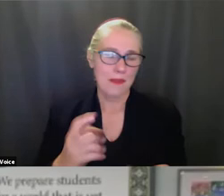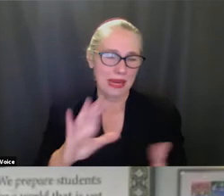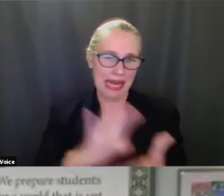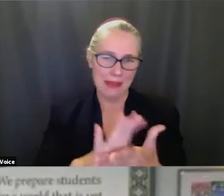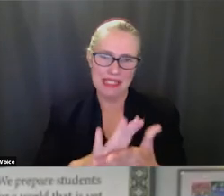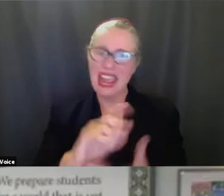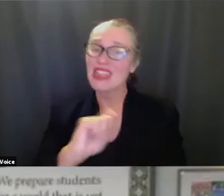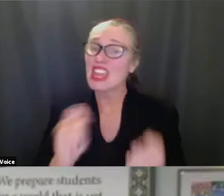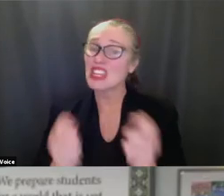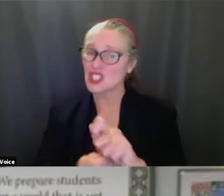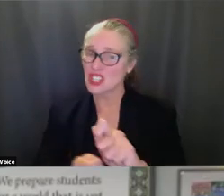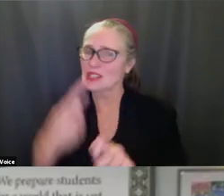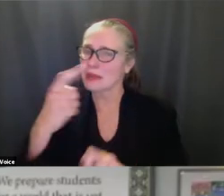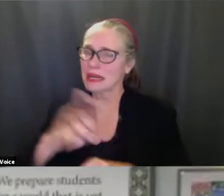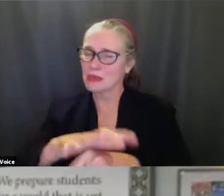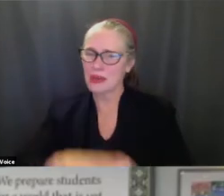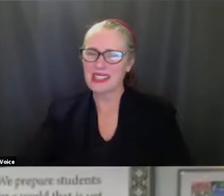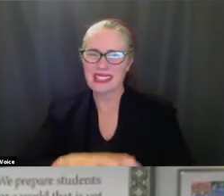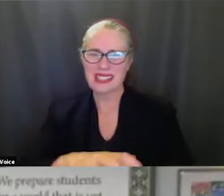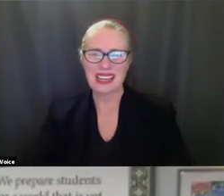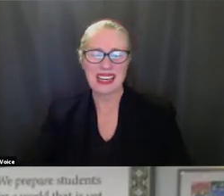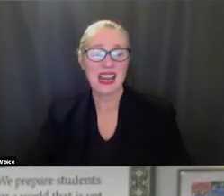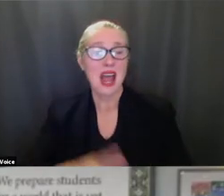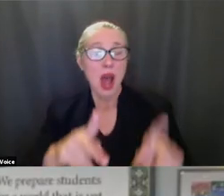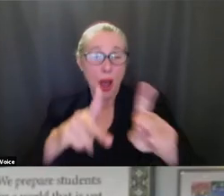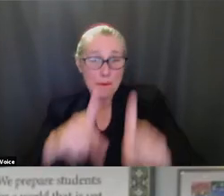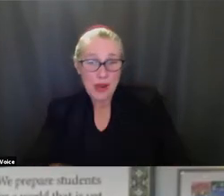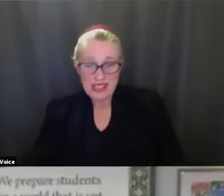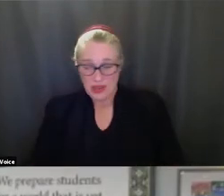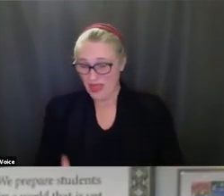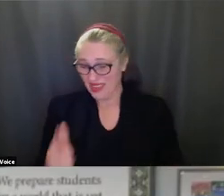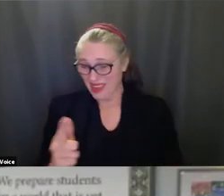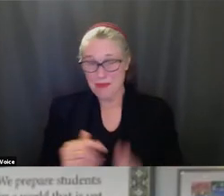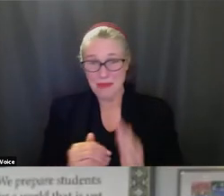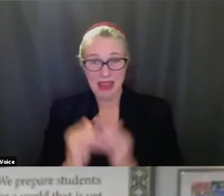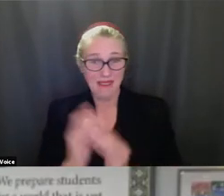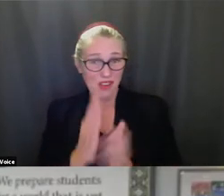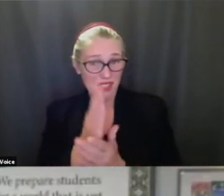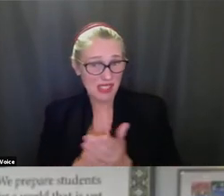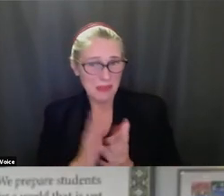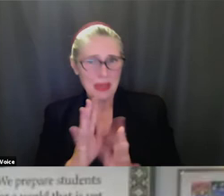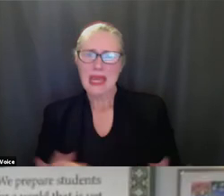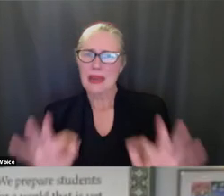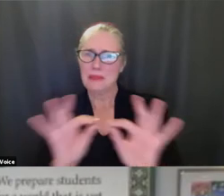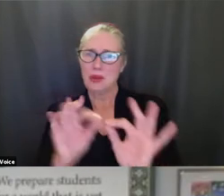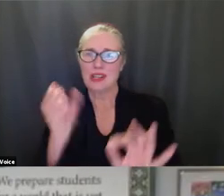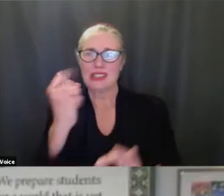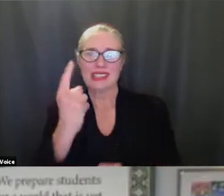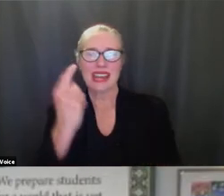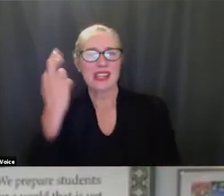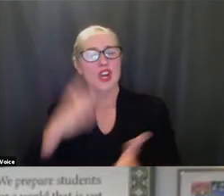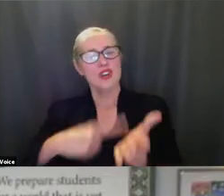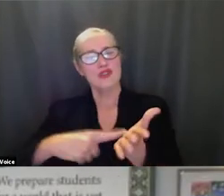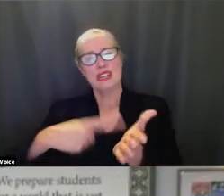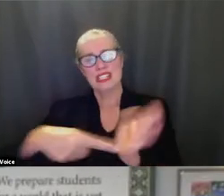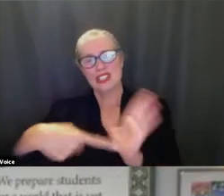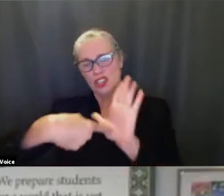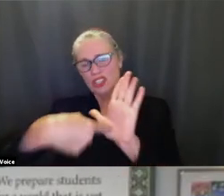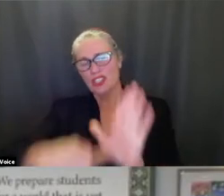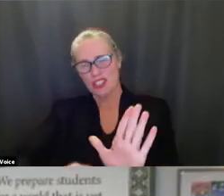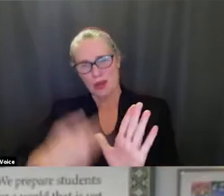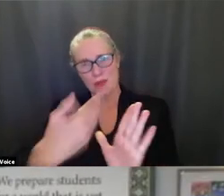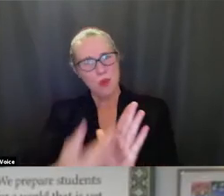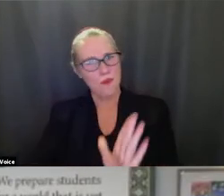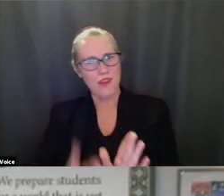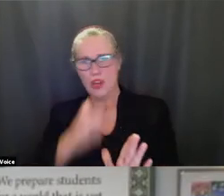pressure an armed presence in our schools may comfort some but it's really important to understand here that the research findings do